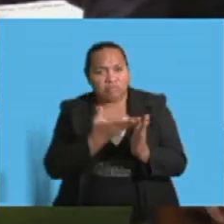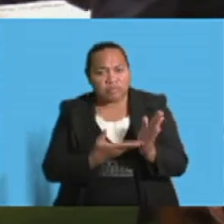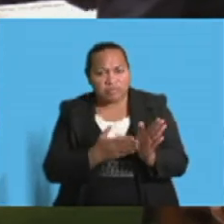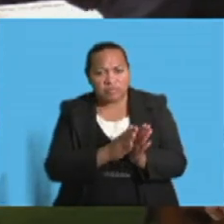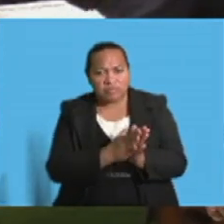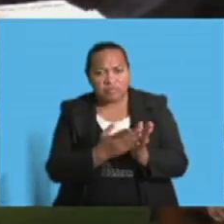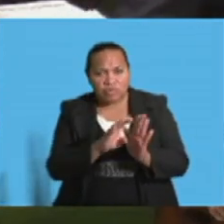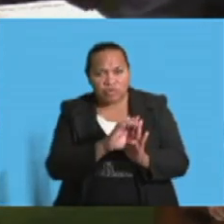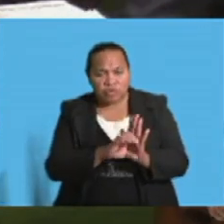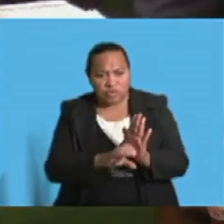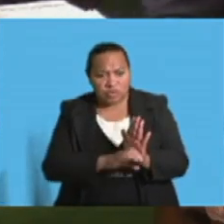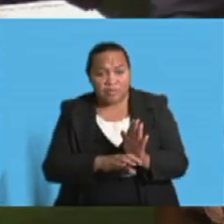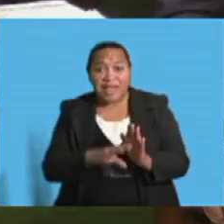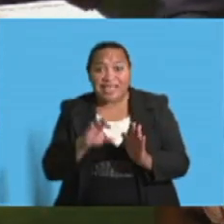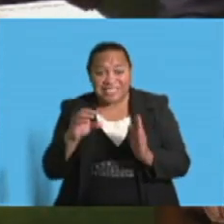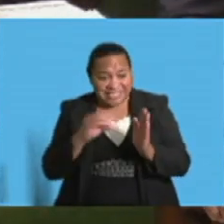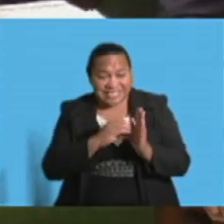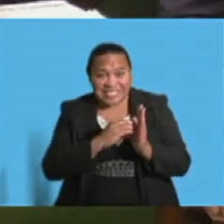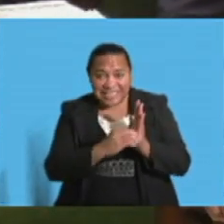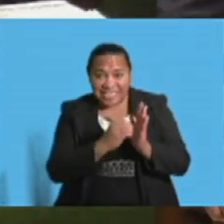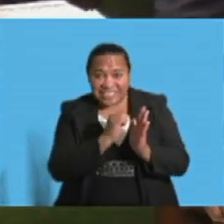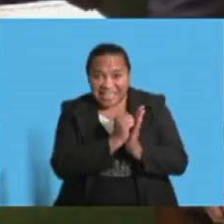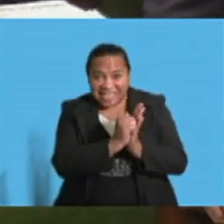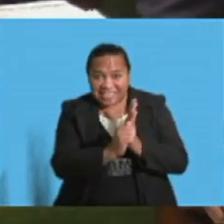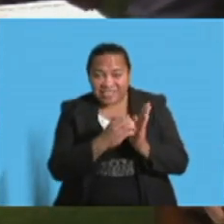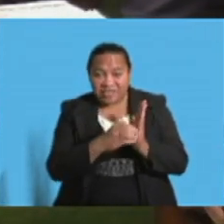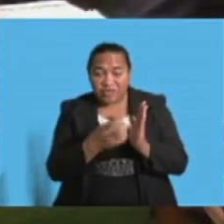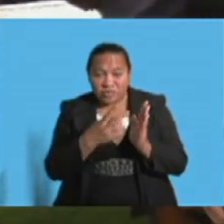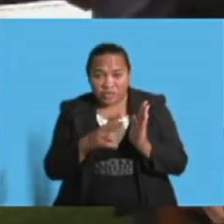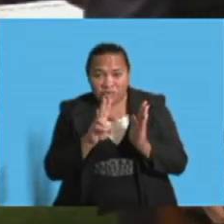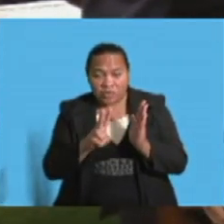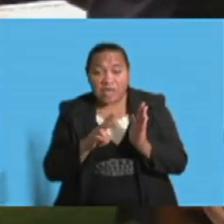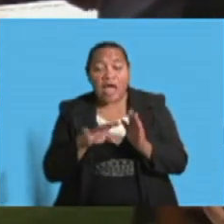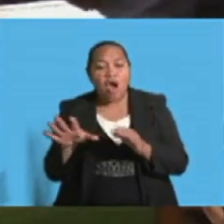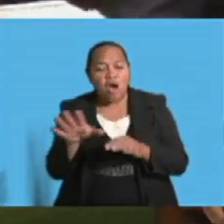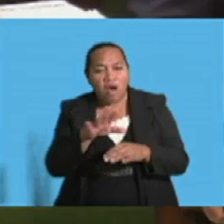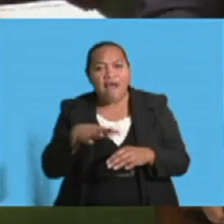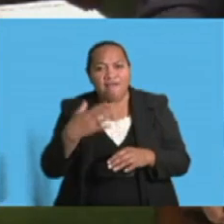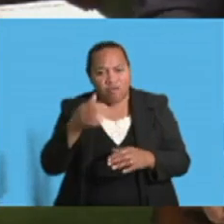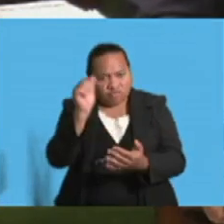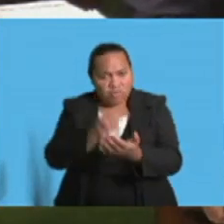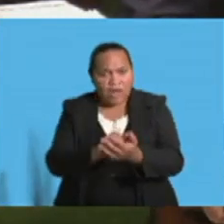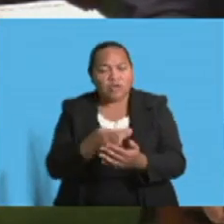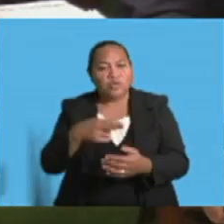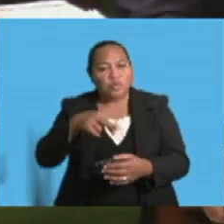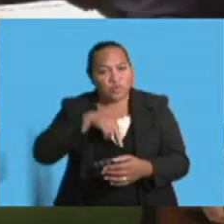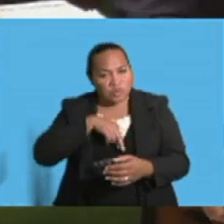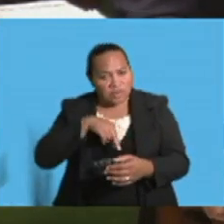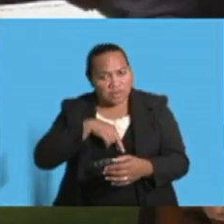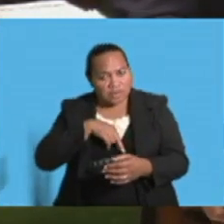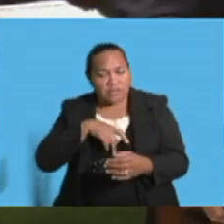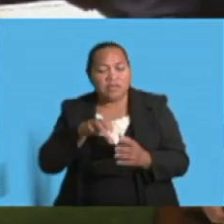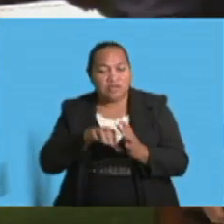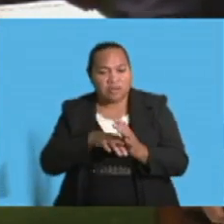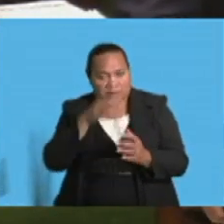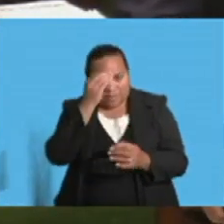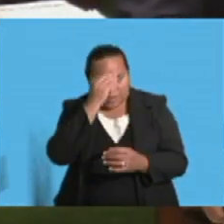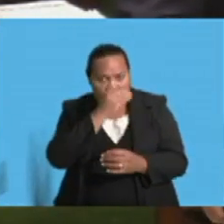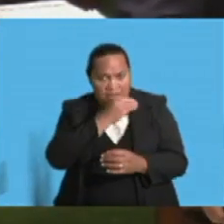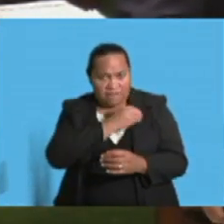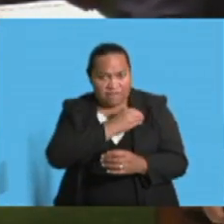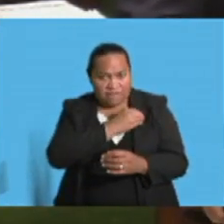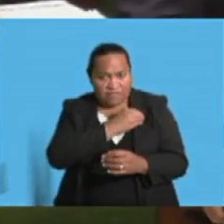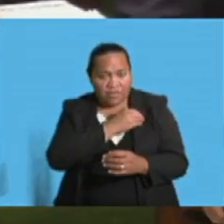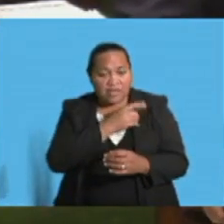Constitution says, and I must read this, every person has the right to freedom of religion, conscience and belief. Subsection 2, every person has the right,